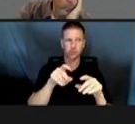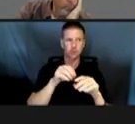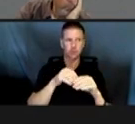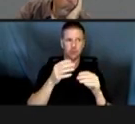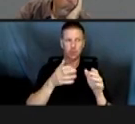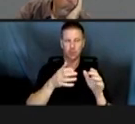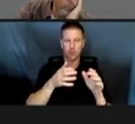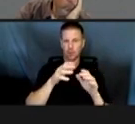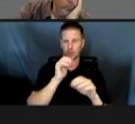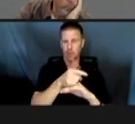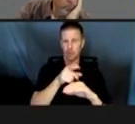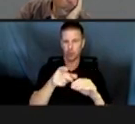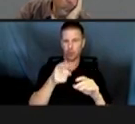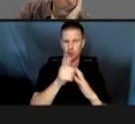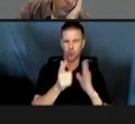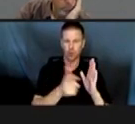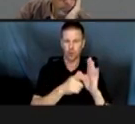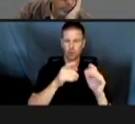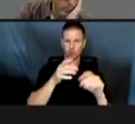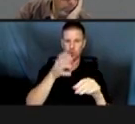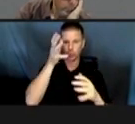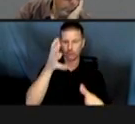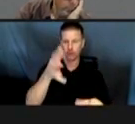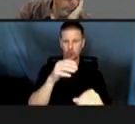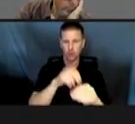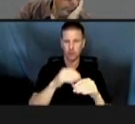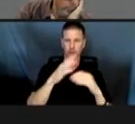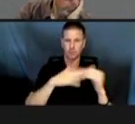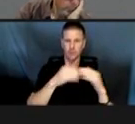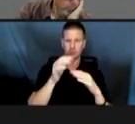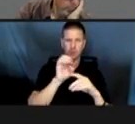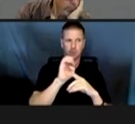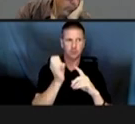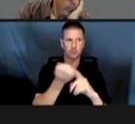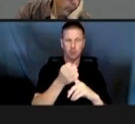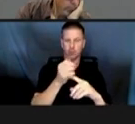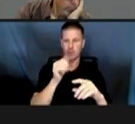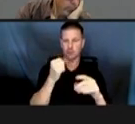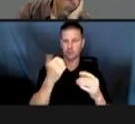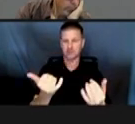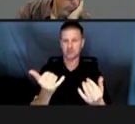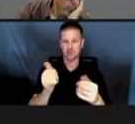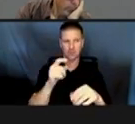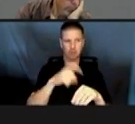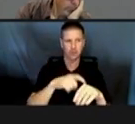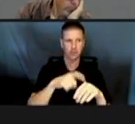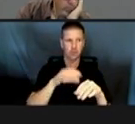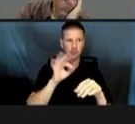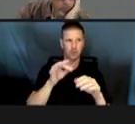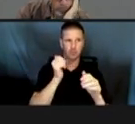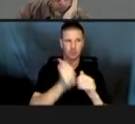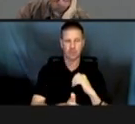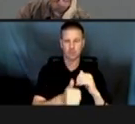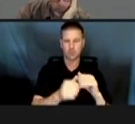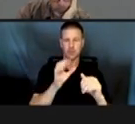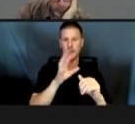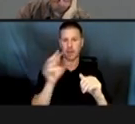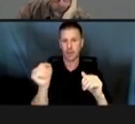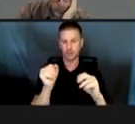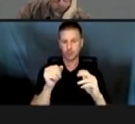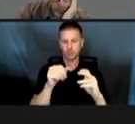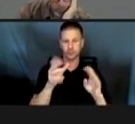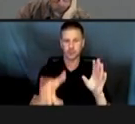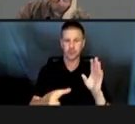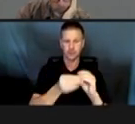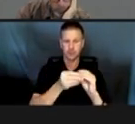those laws, included grandfathering in the built environment as it existed at the time of the passage, and